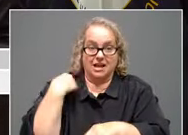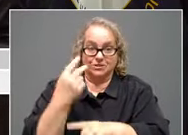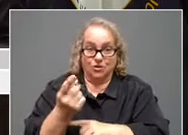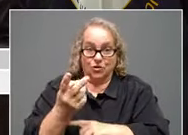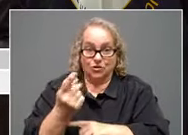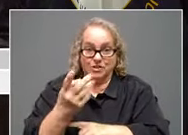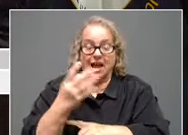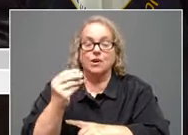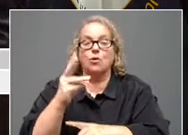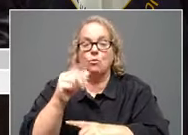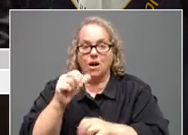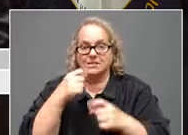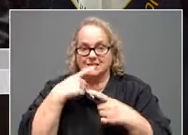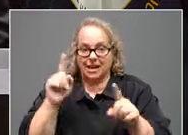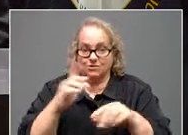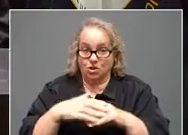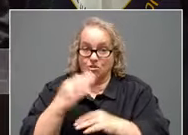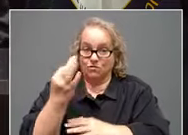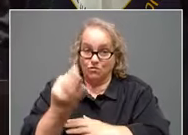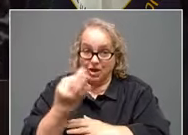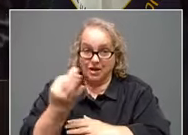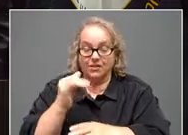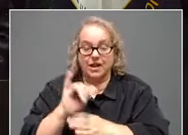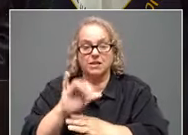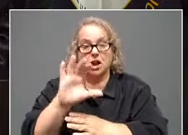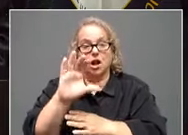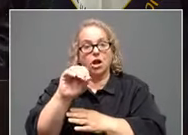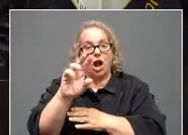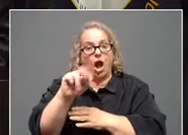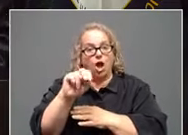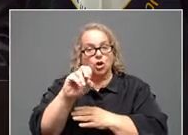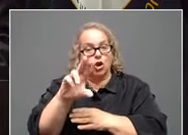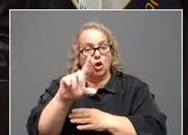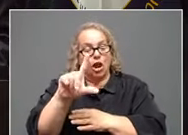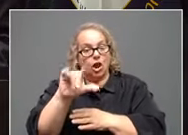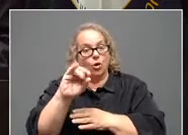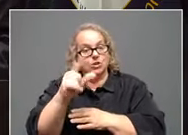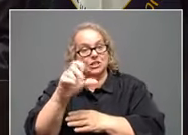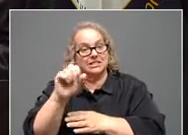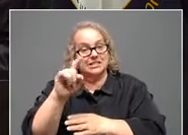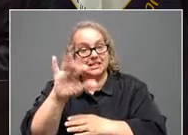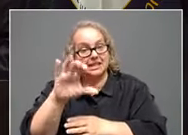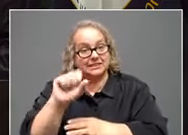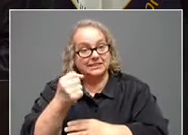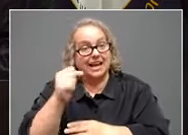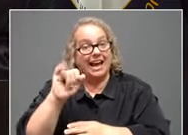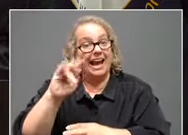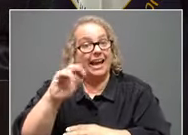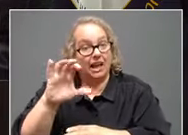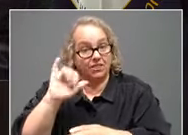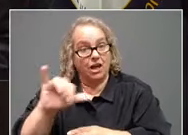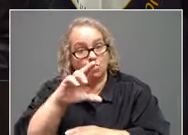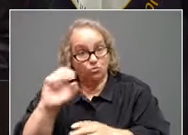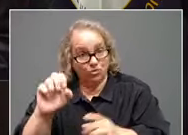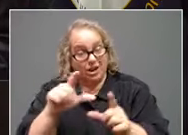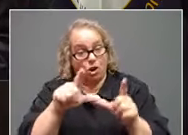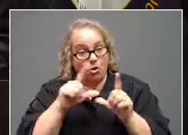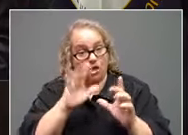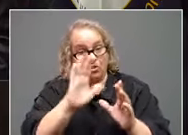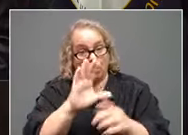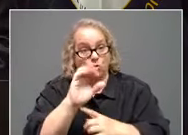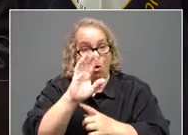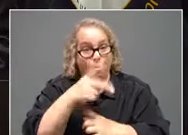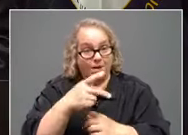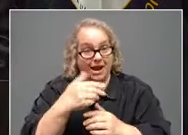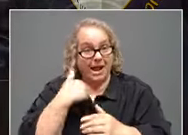announced on Friday. And that's Connor Logistics, Inc., that is relocating its corporate headquarters from California